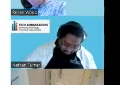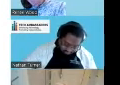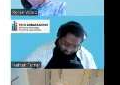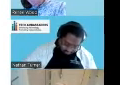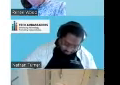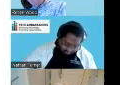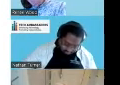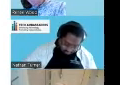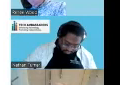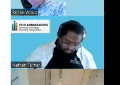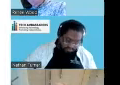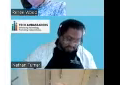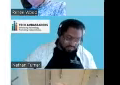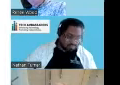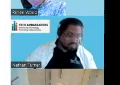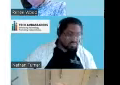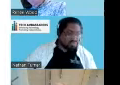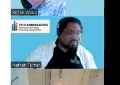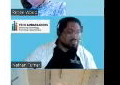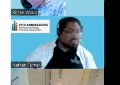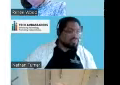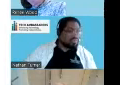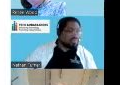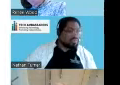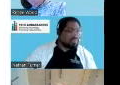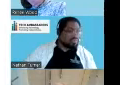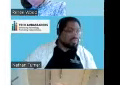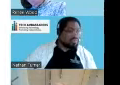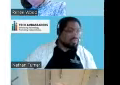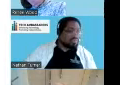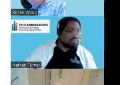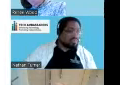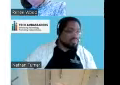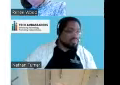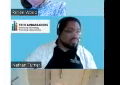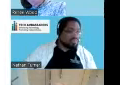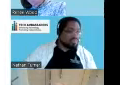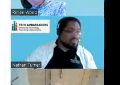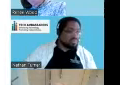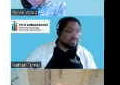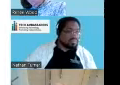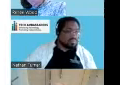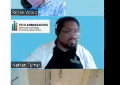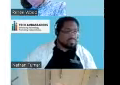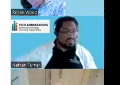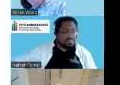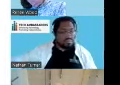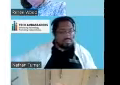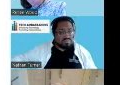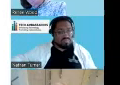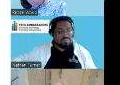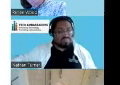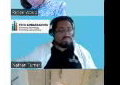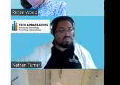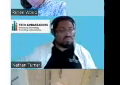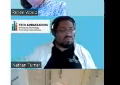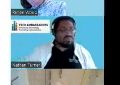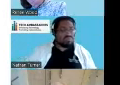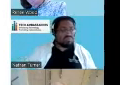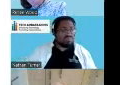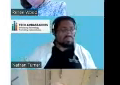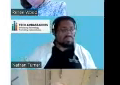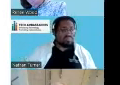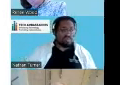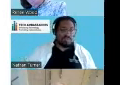talk about the forms that people could use to try to message people and trick them into giving away their